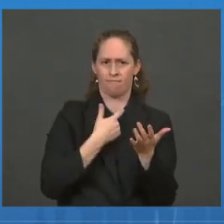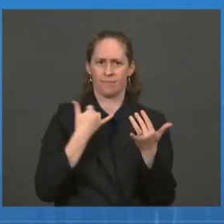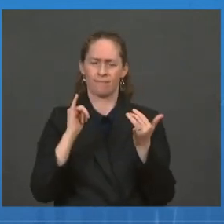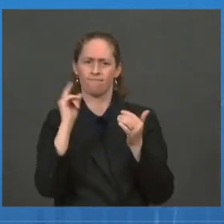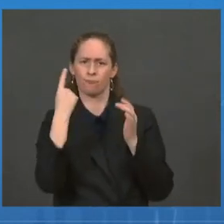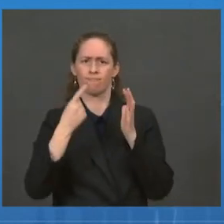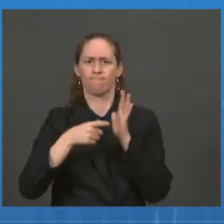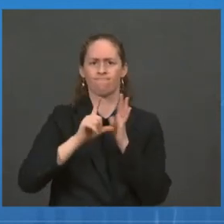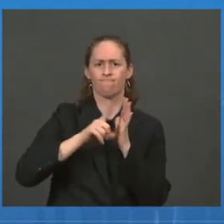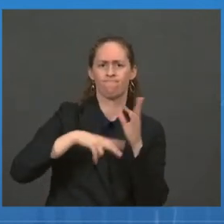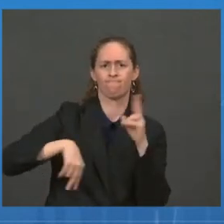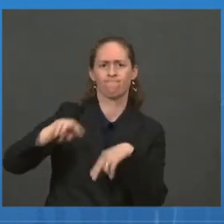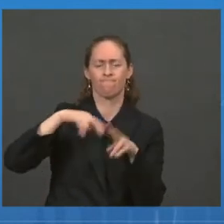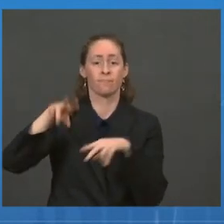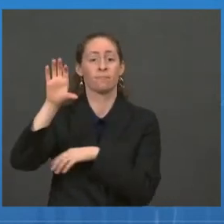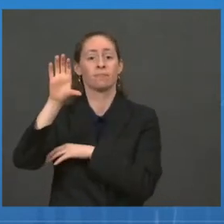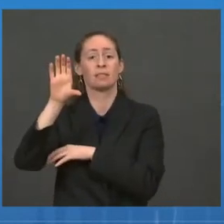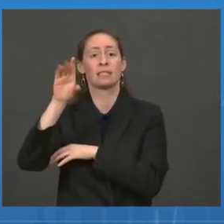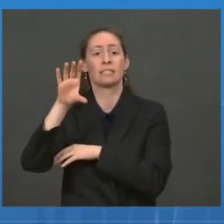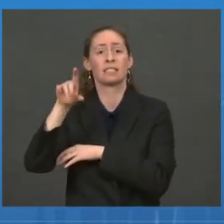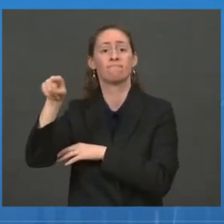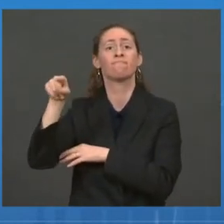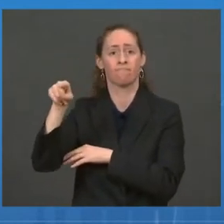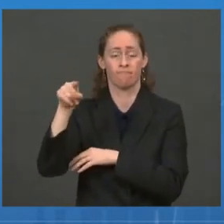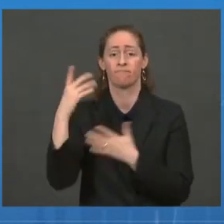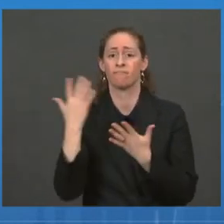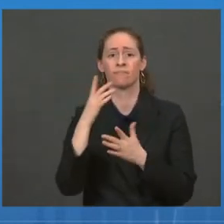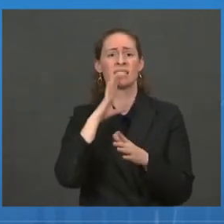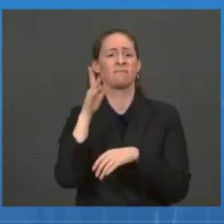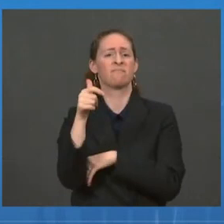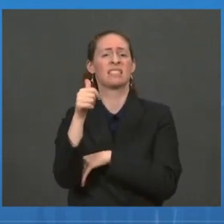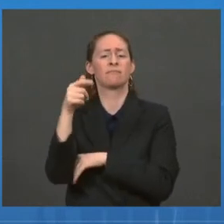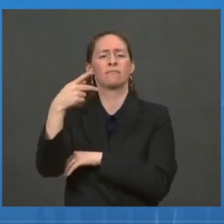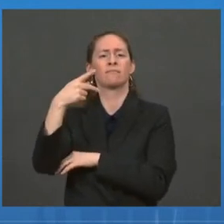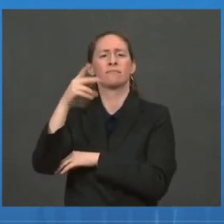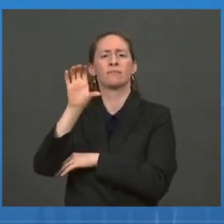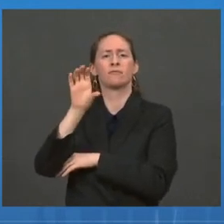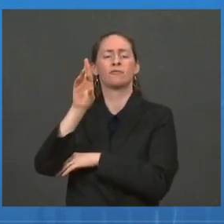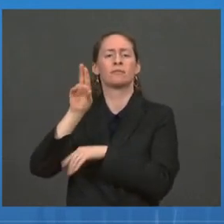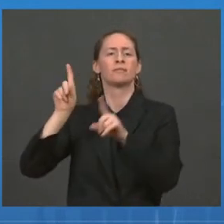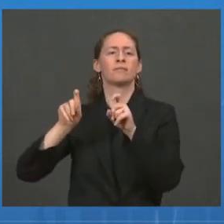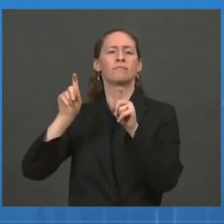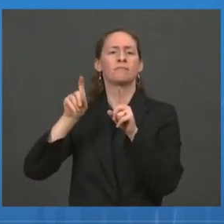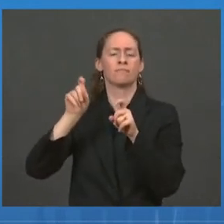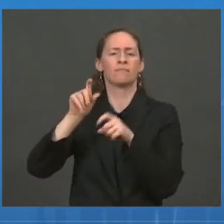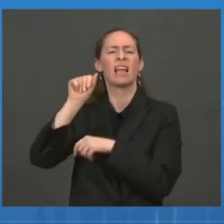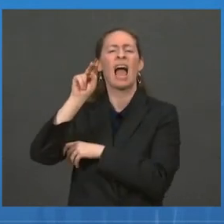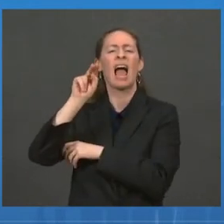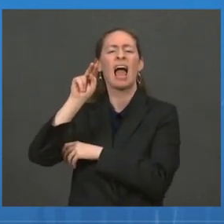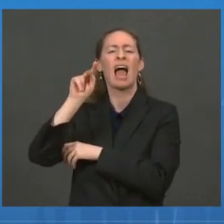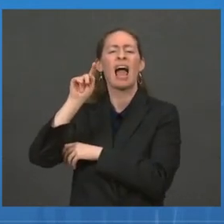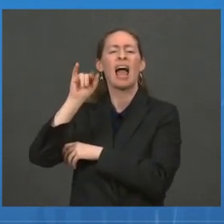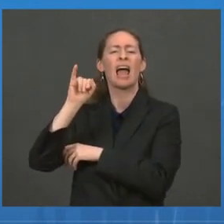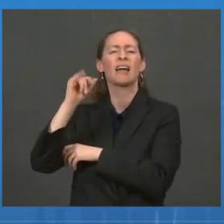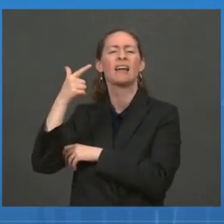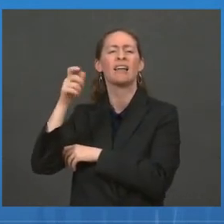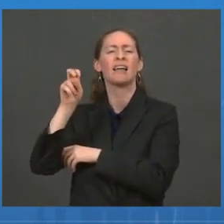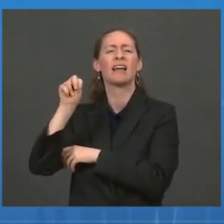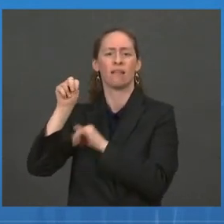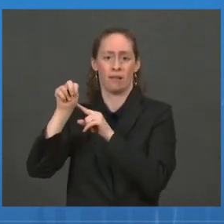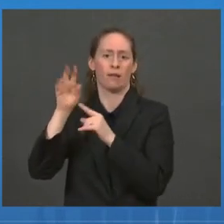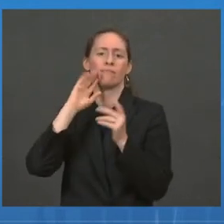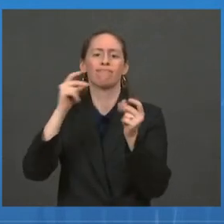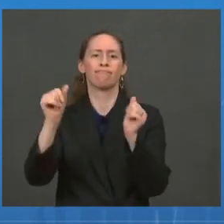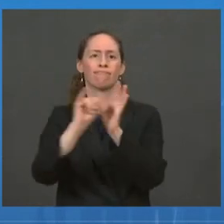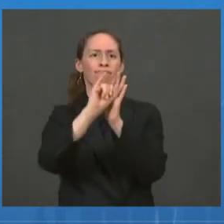tests widely used in the u.s will be effective in detecting the variant we also have therapeutics to treat those